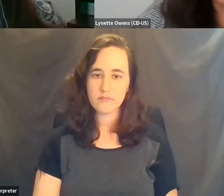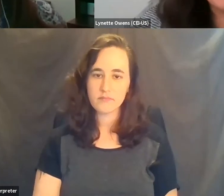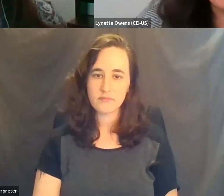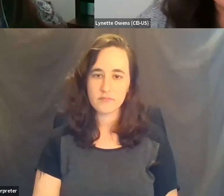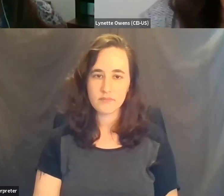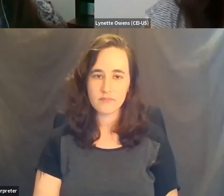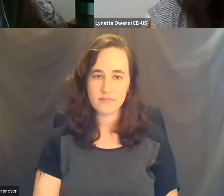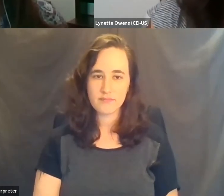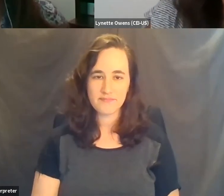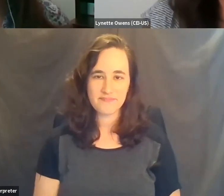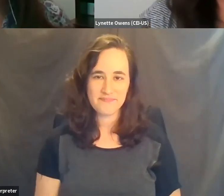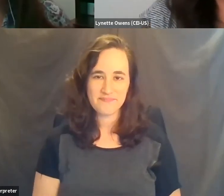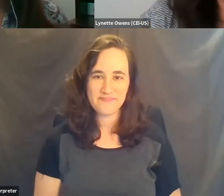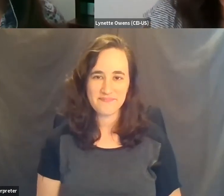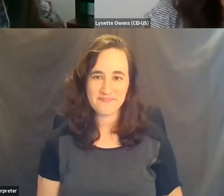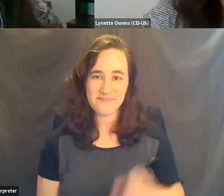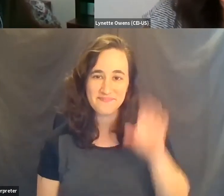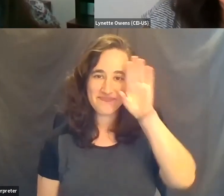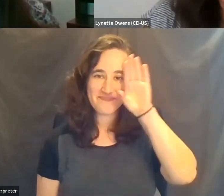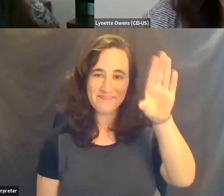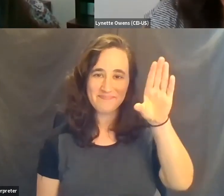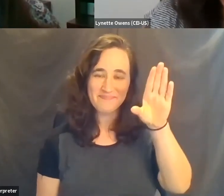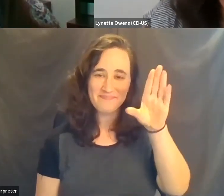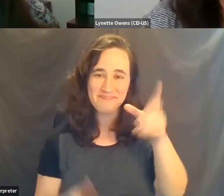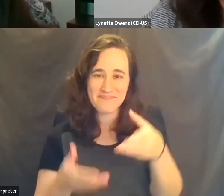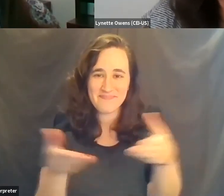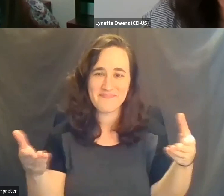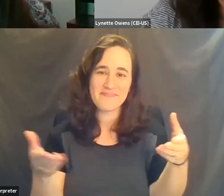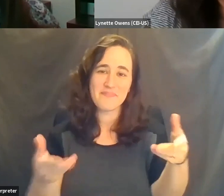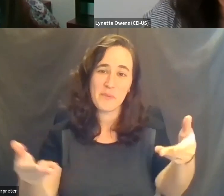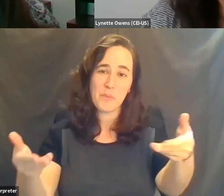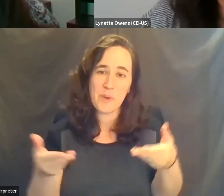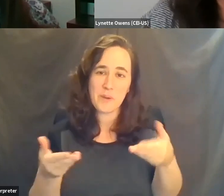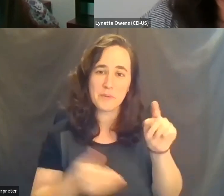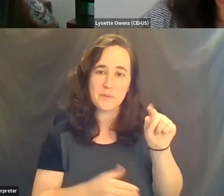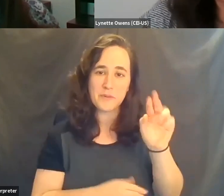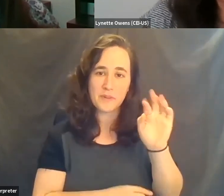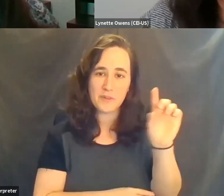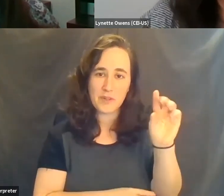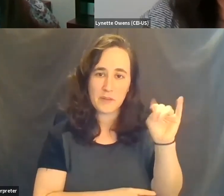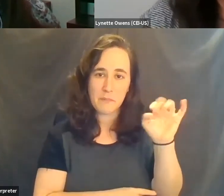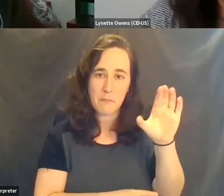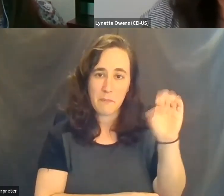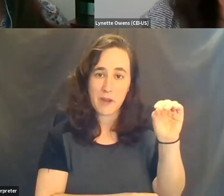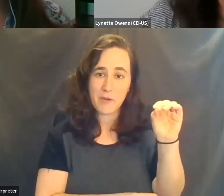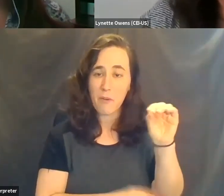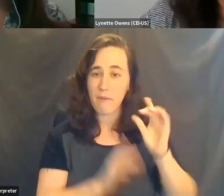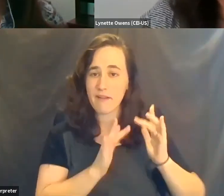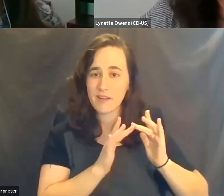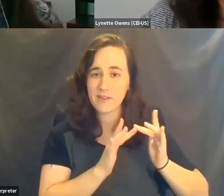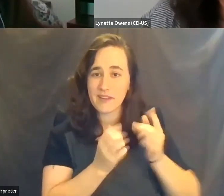Hello, everybody. Welcome to Trend Micro's Internet Safety for Kids and Families program,